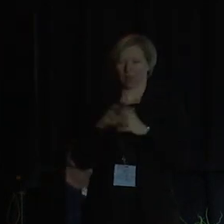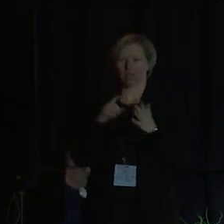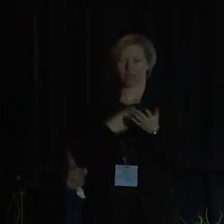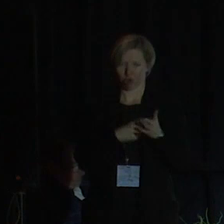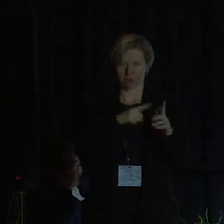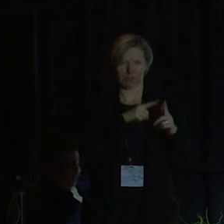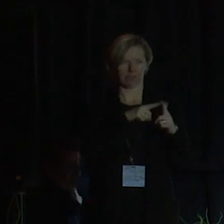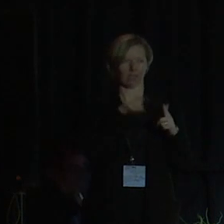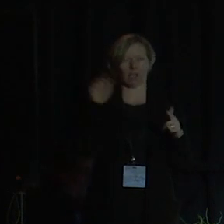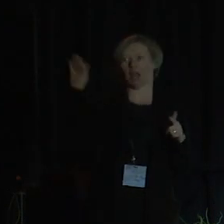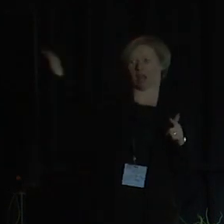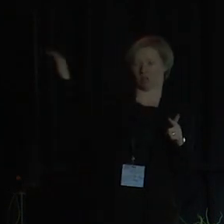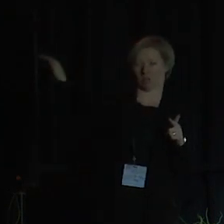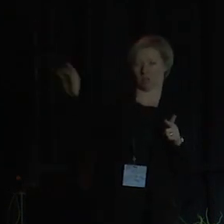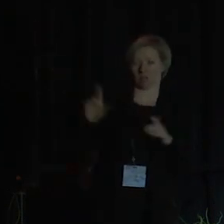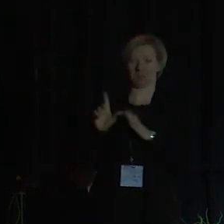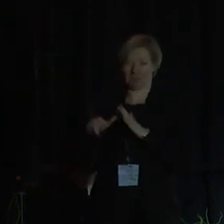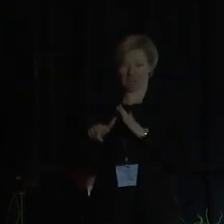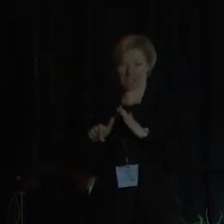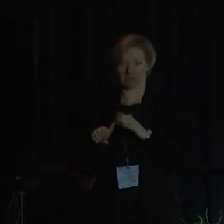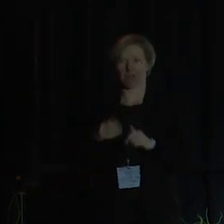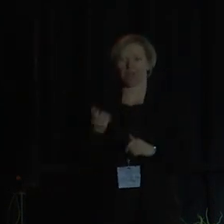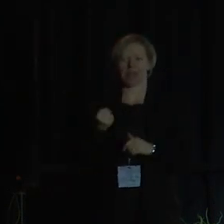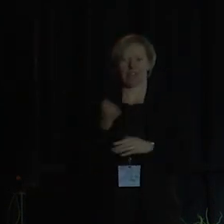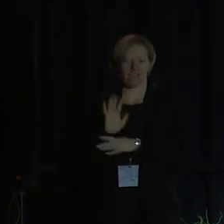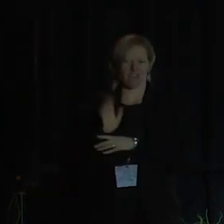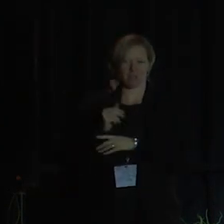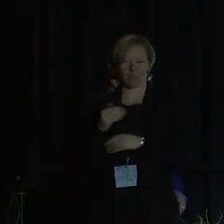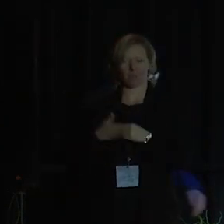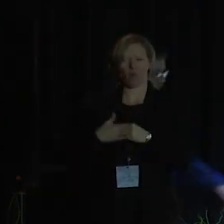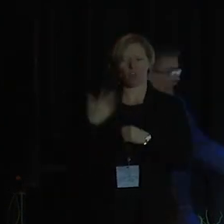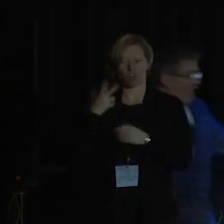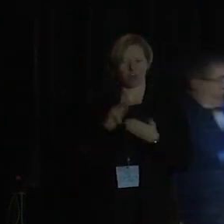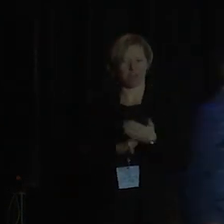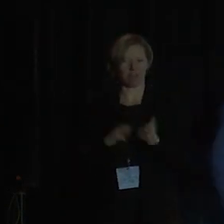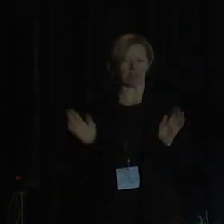We have a lovely film, which is more than 3 minutes. Thank you very much. Exactly.